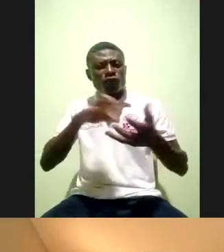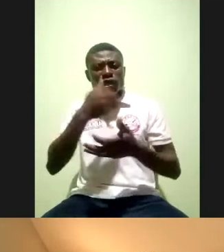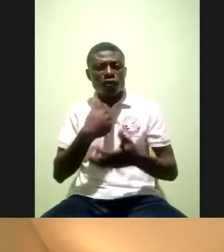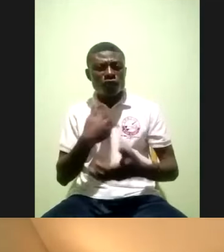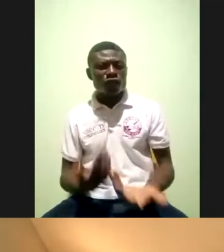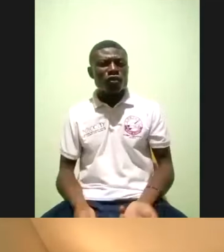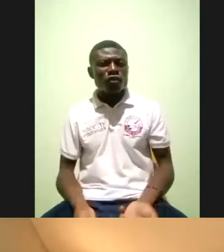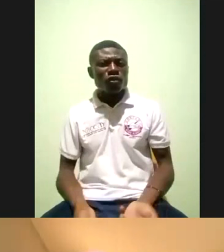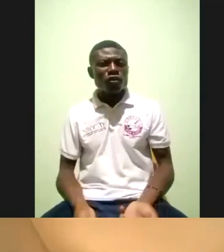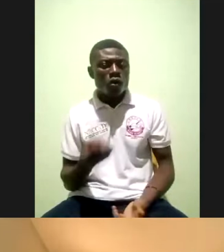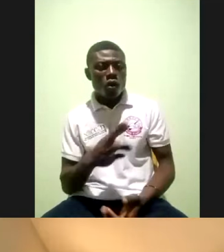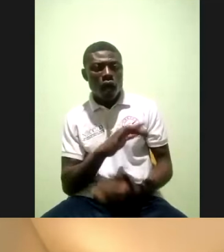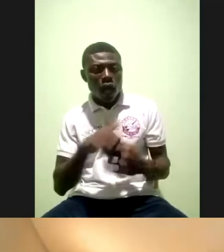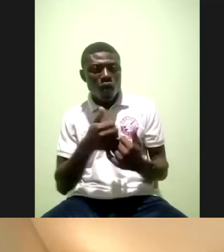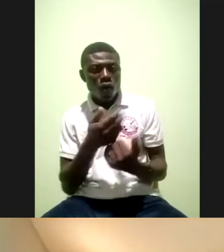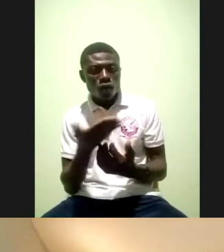processing issues.